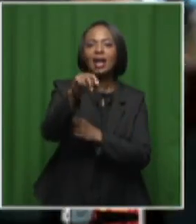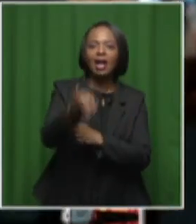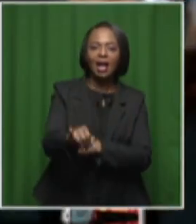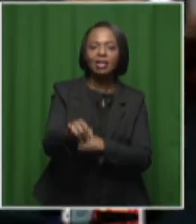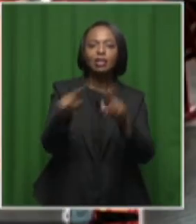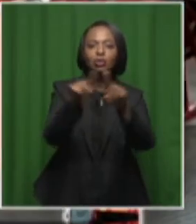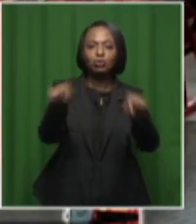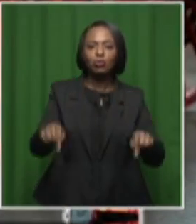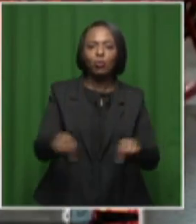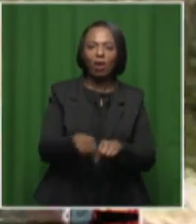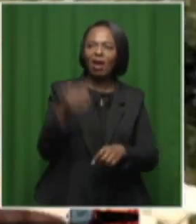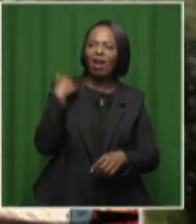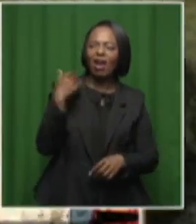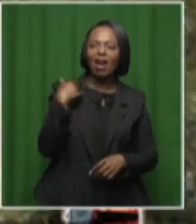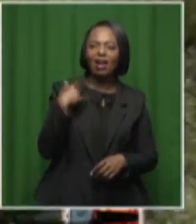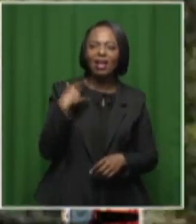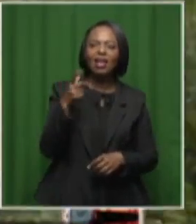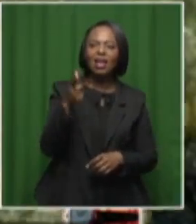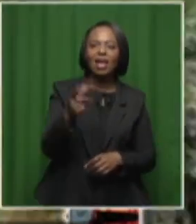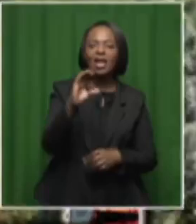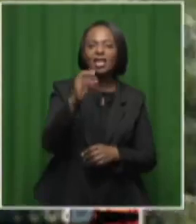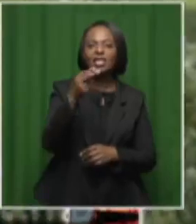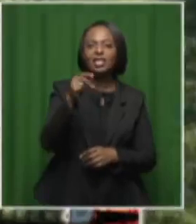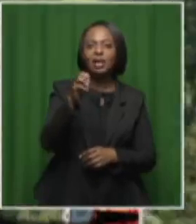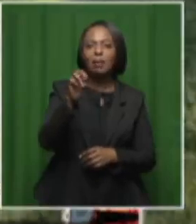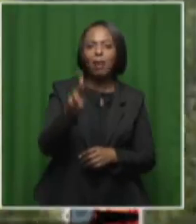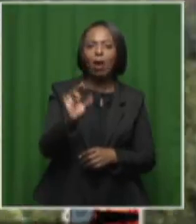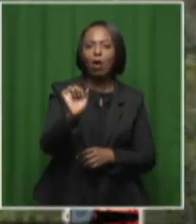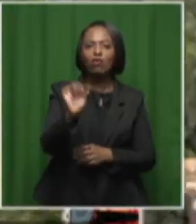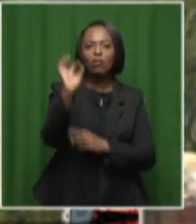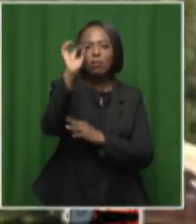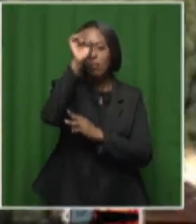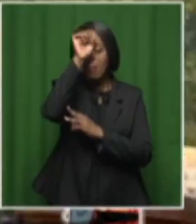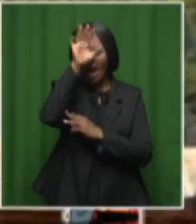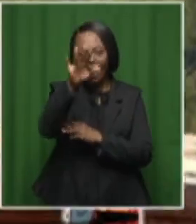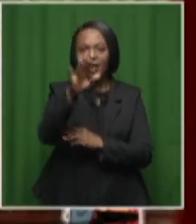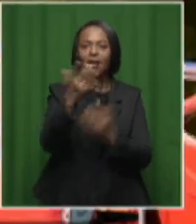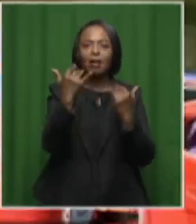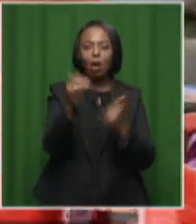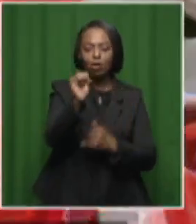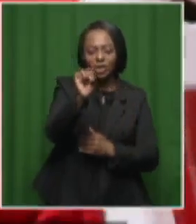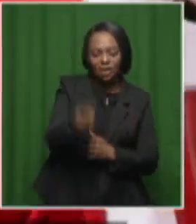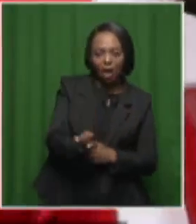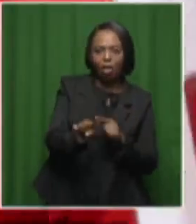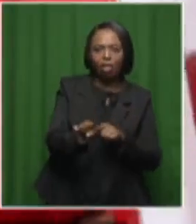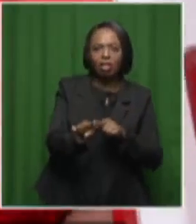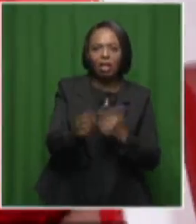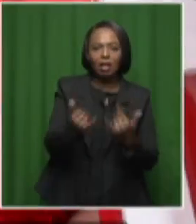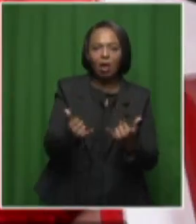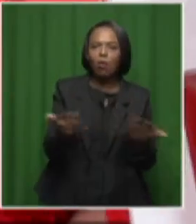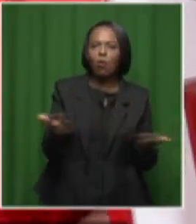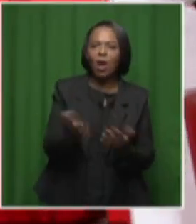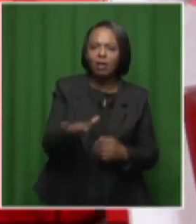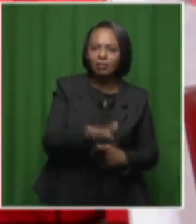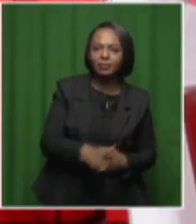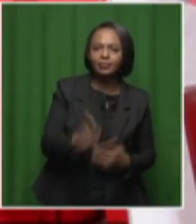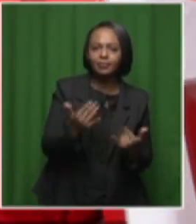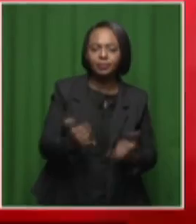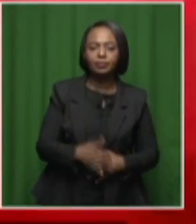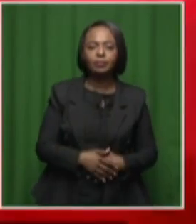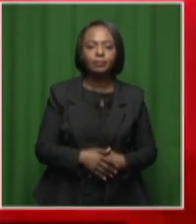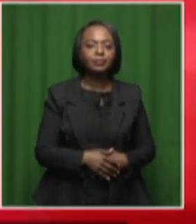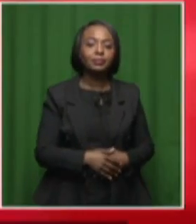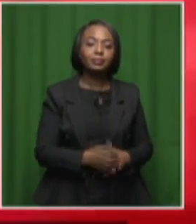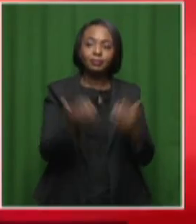day for the Chamber of Mines. But we are now in the south of the city. So talk to us about where we're at currently. At the moment, we are